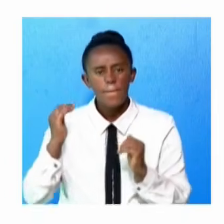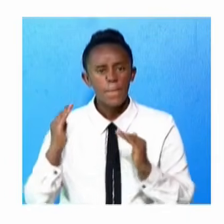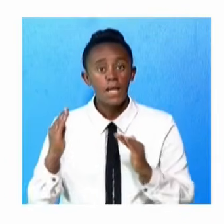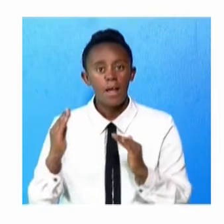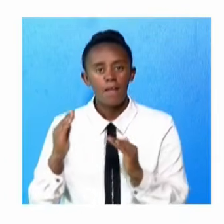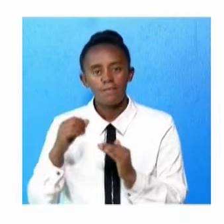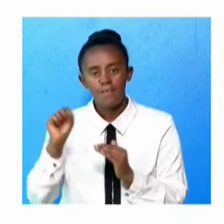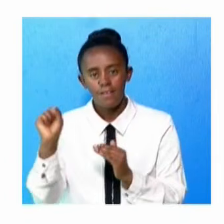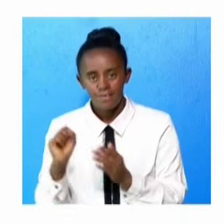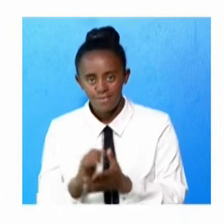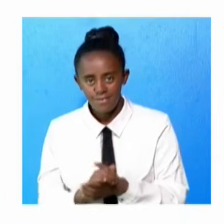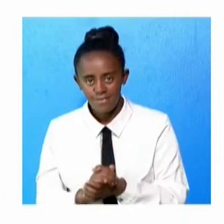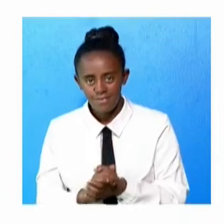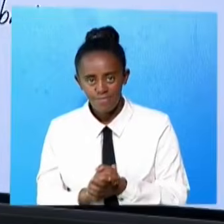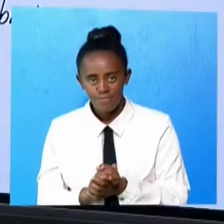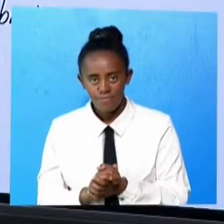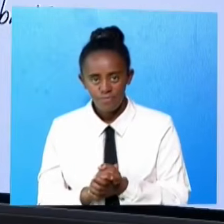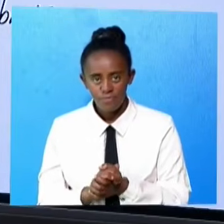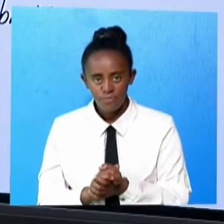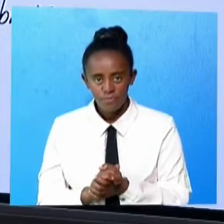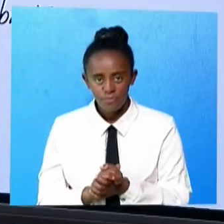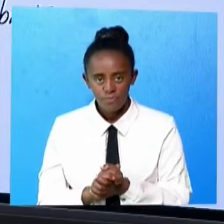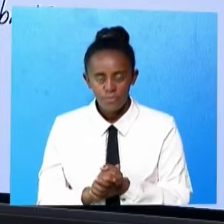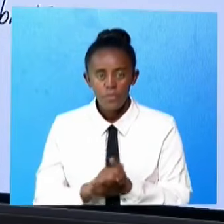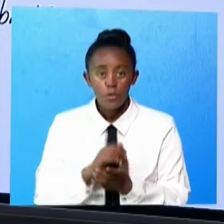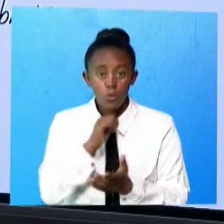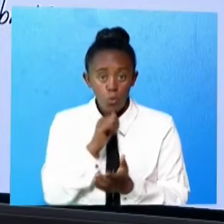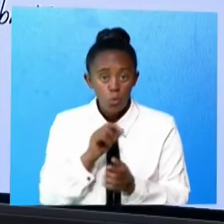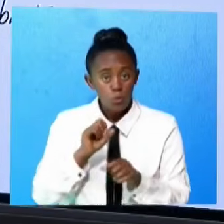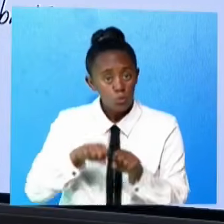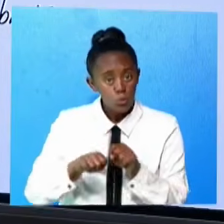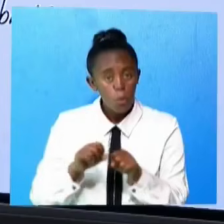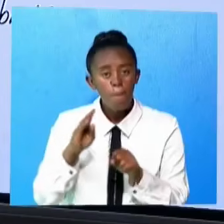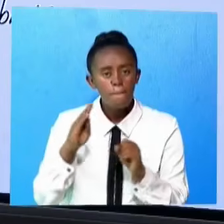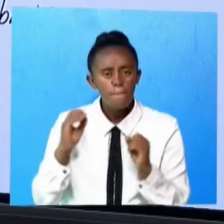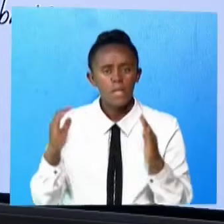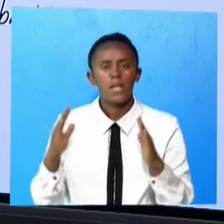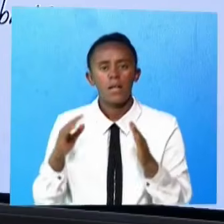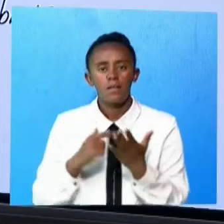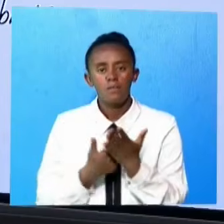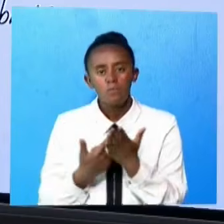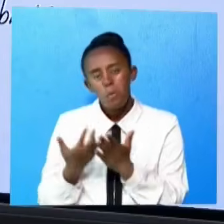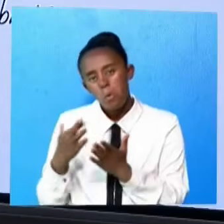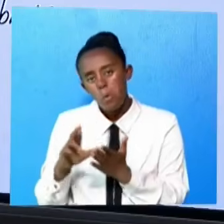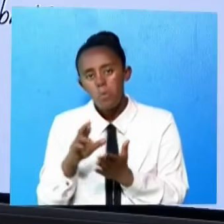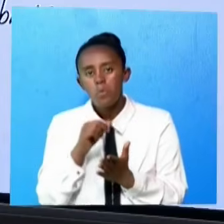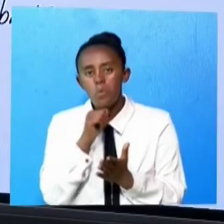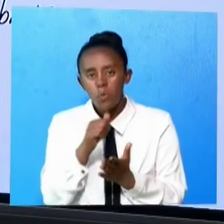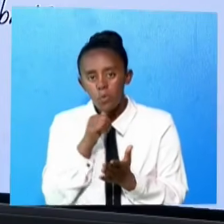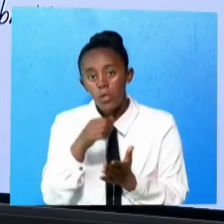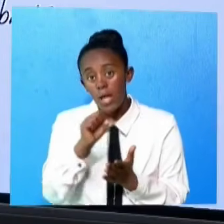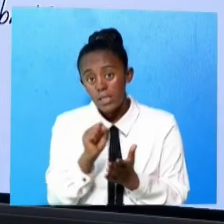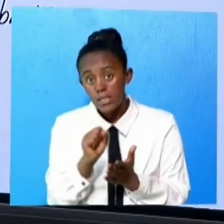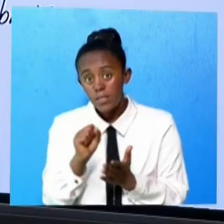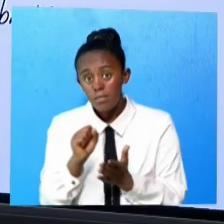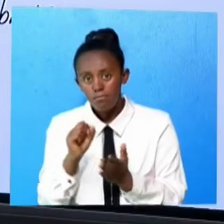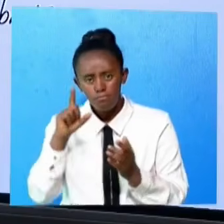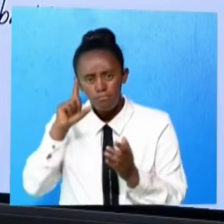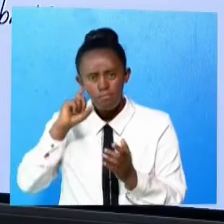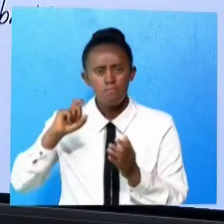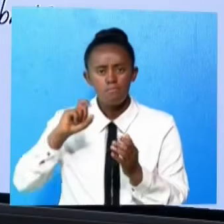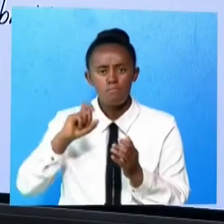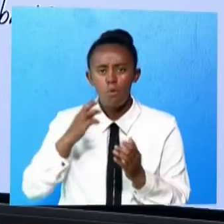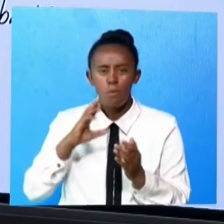as. You see? Not so brilliant as and not as brilliant as are both the same.